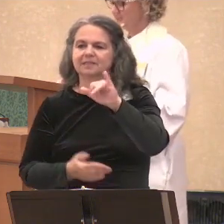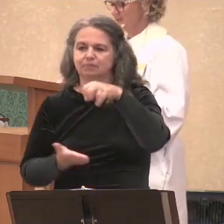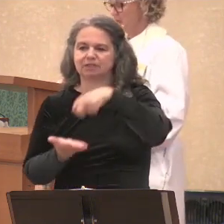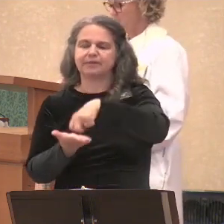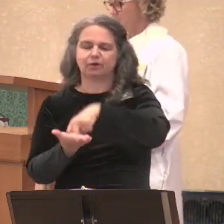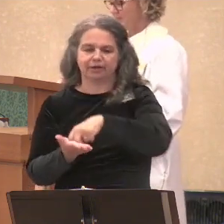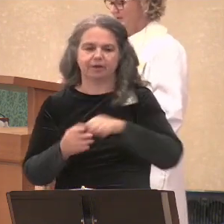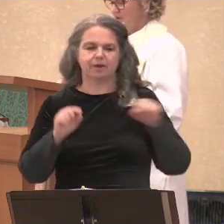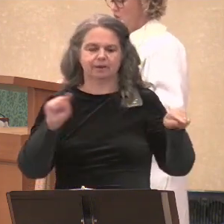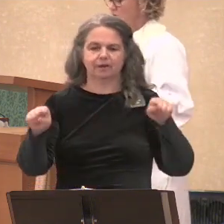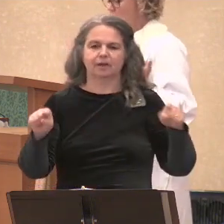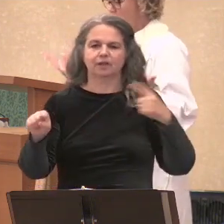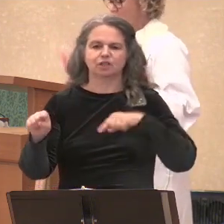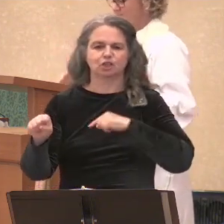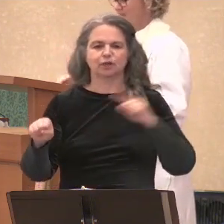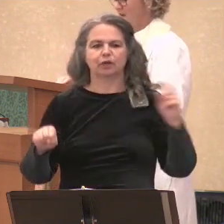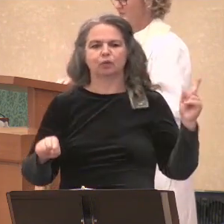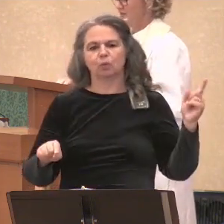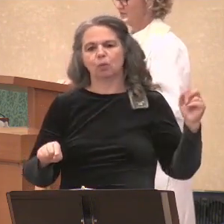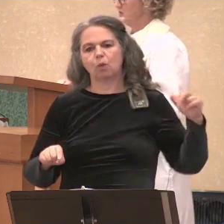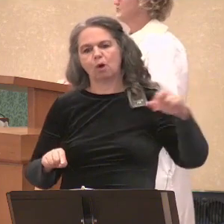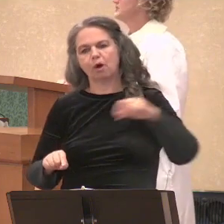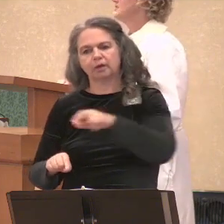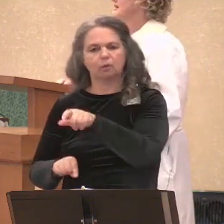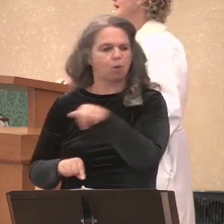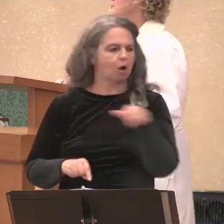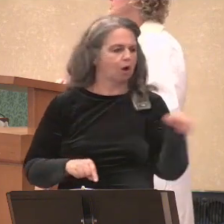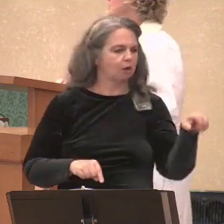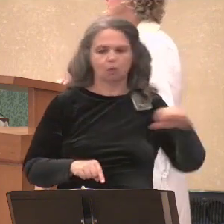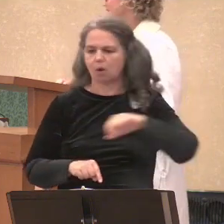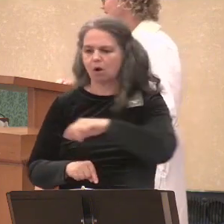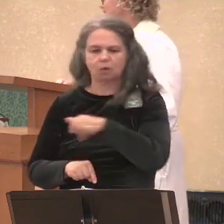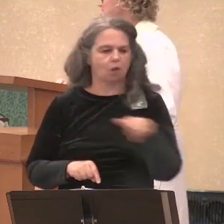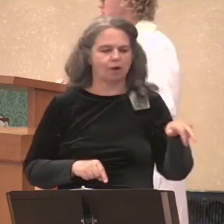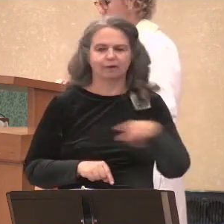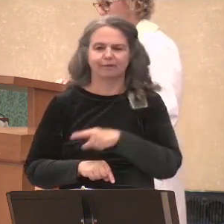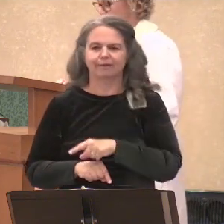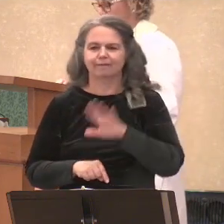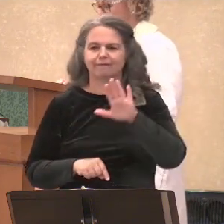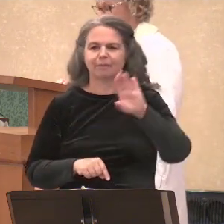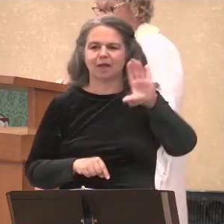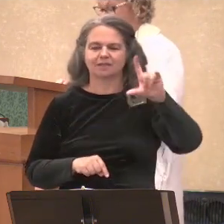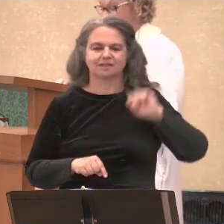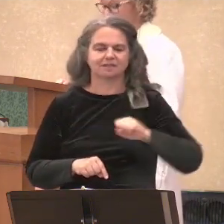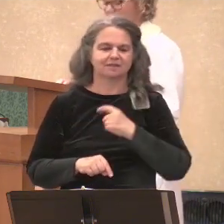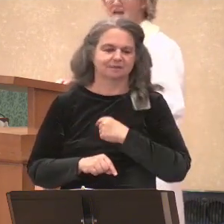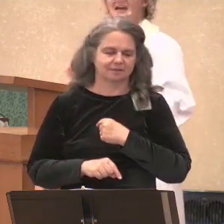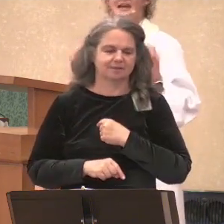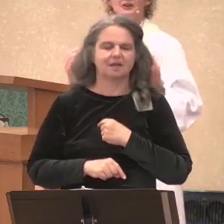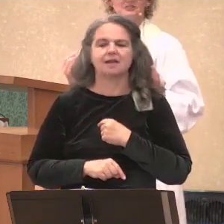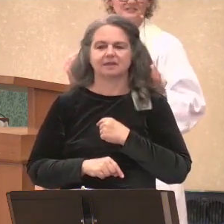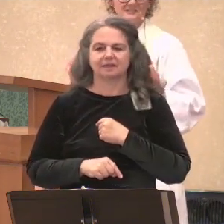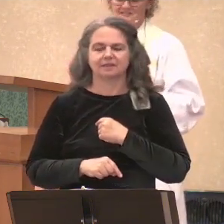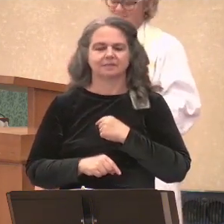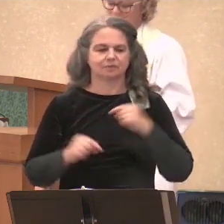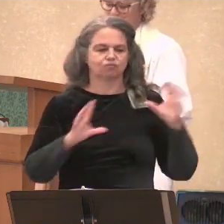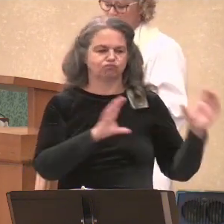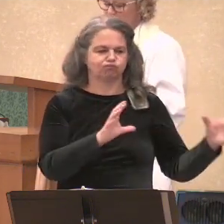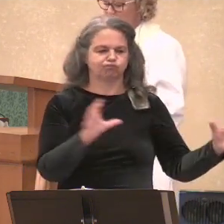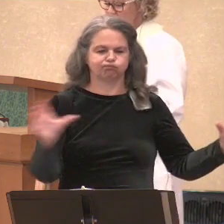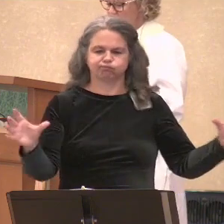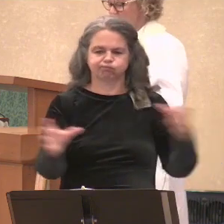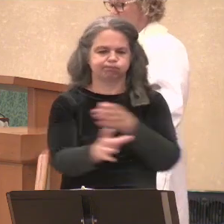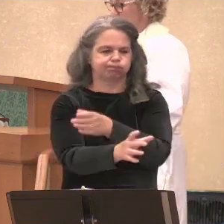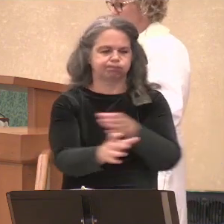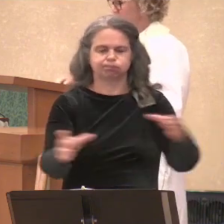each day. We often found ourselves at one of the many crosswalks. And I noticed